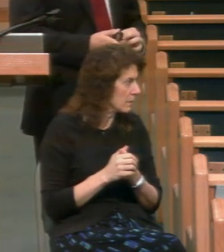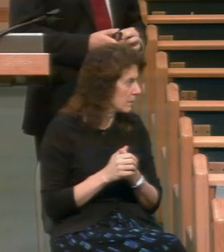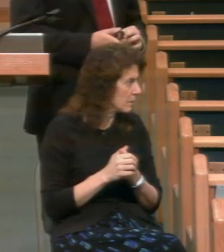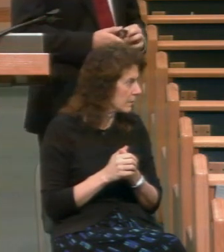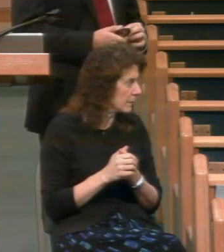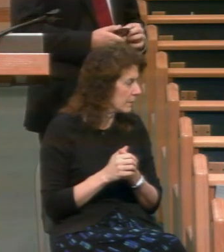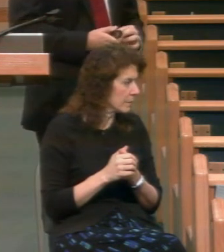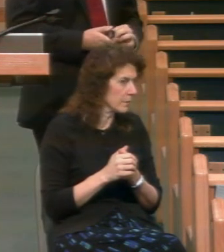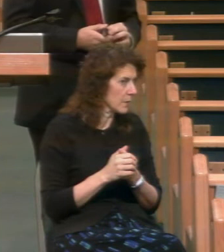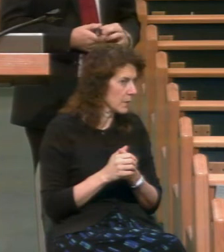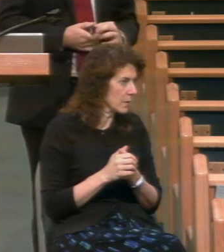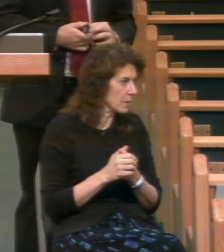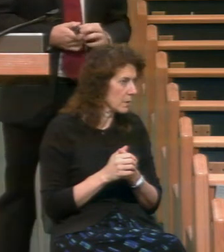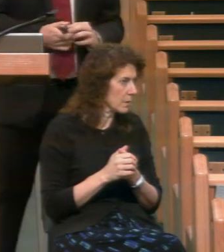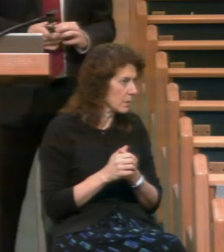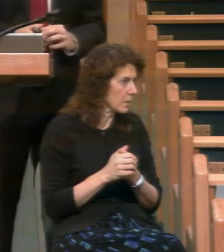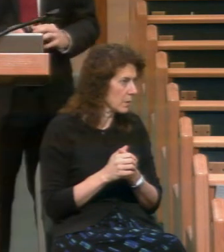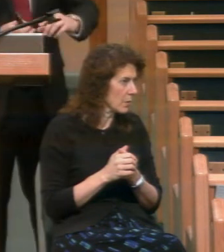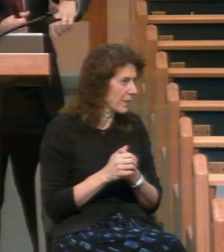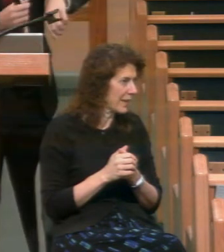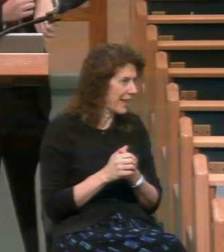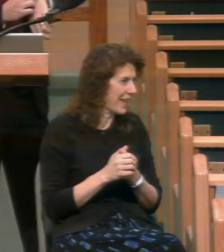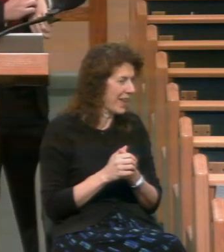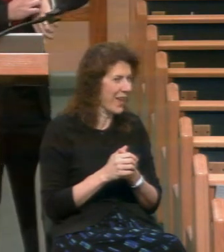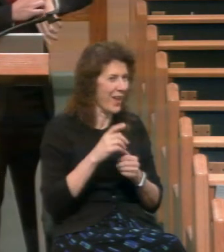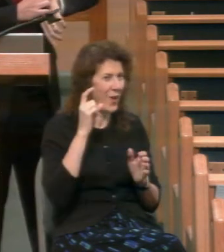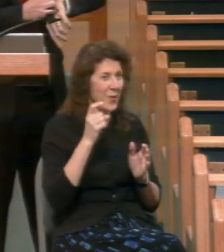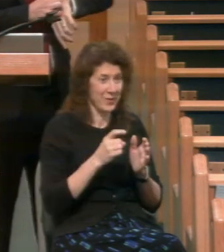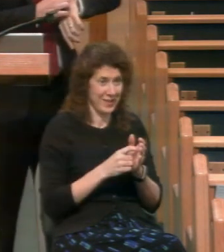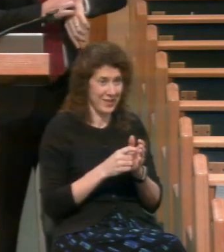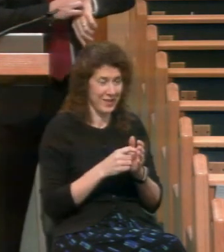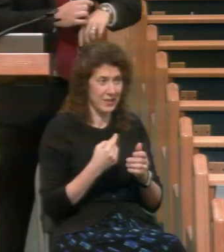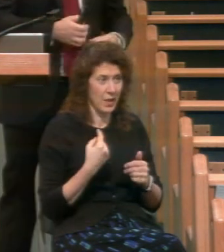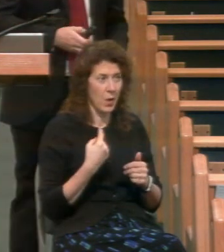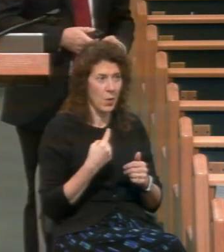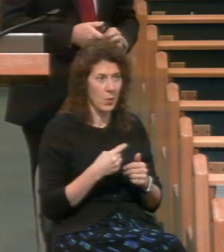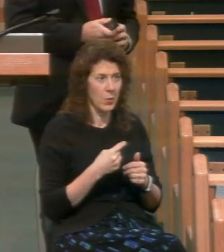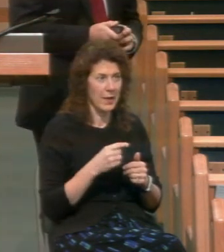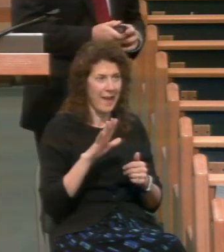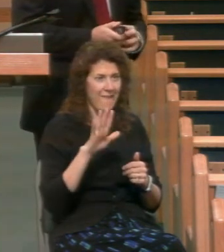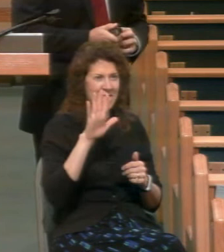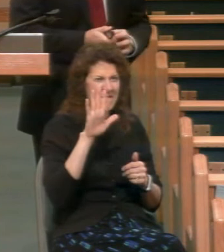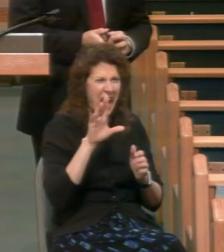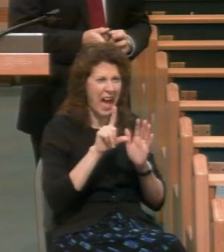So there are. So where you're going with this? You realize that we have like 5 minutes. No,